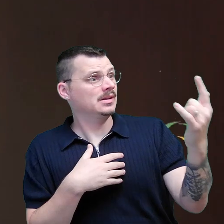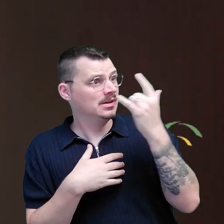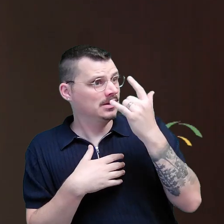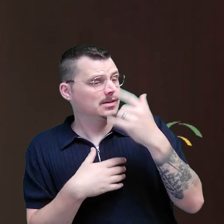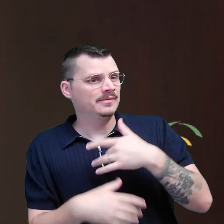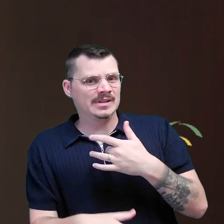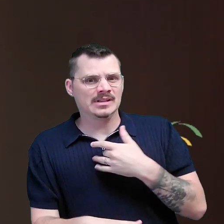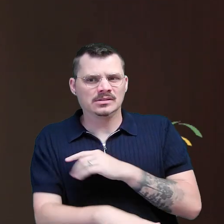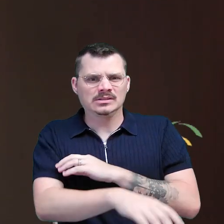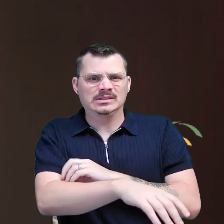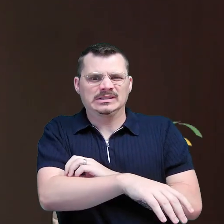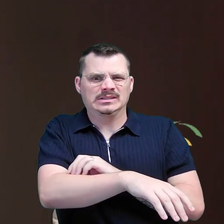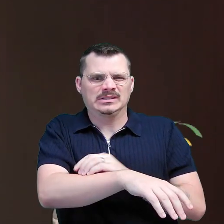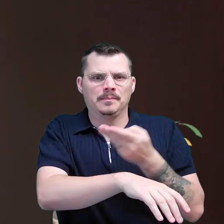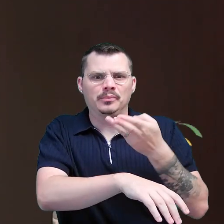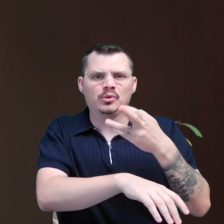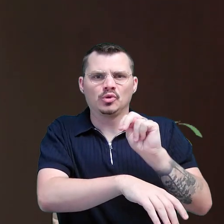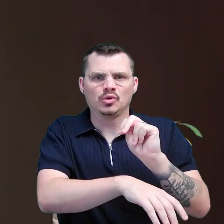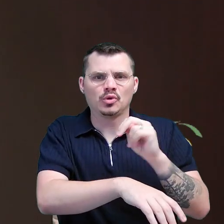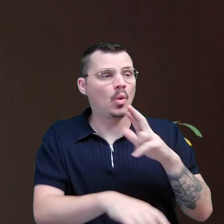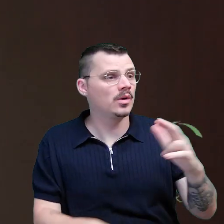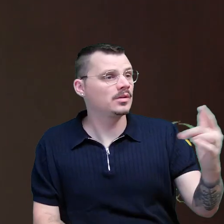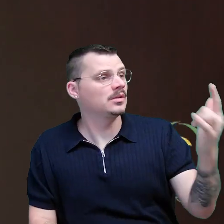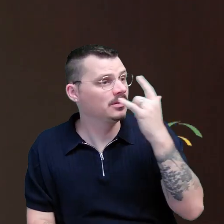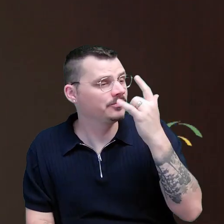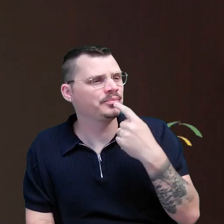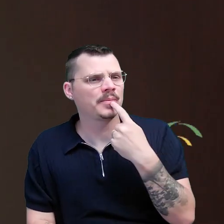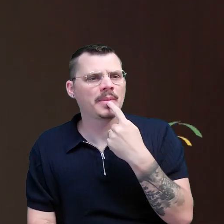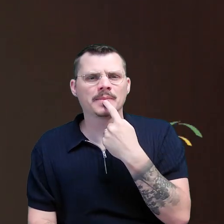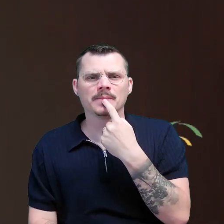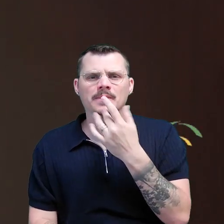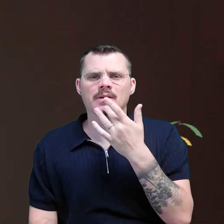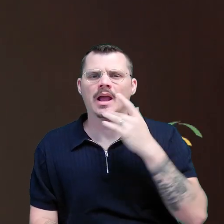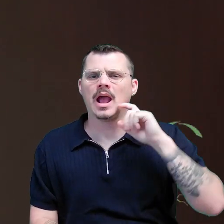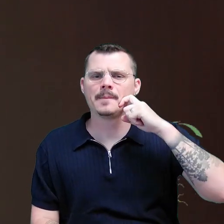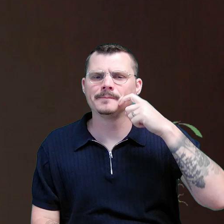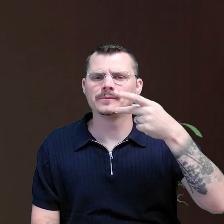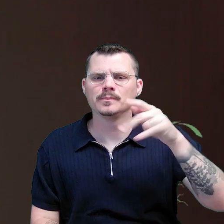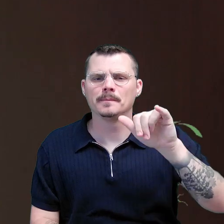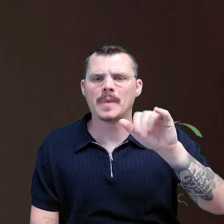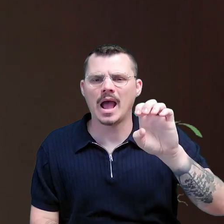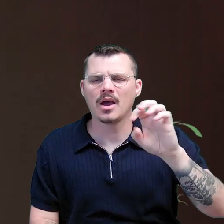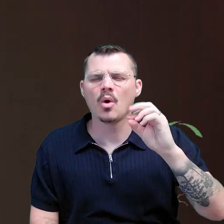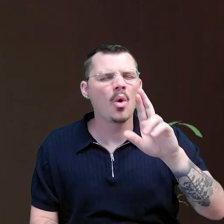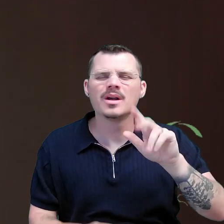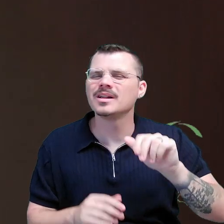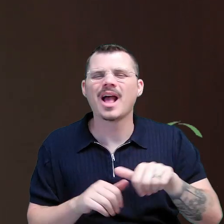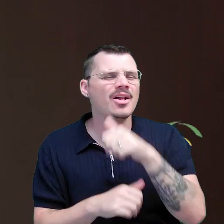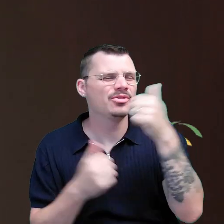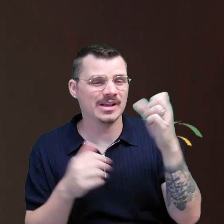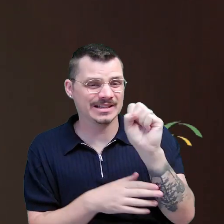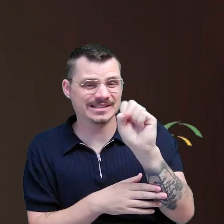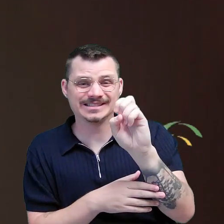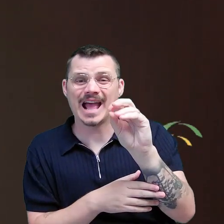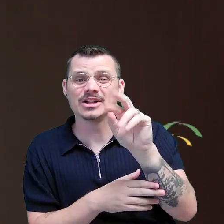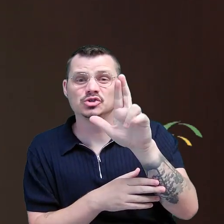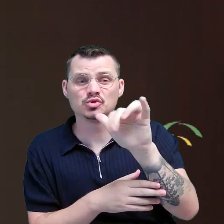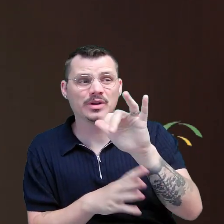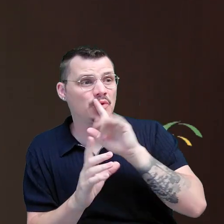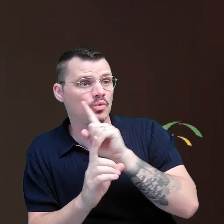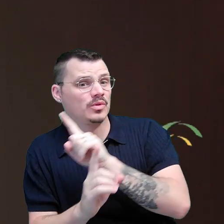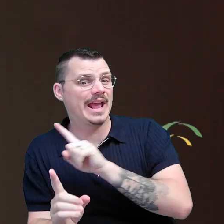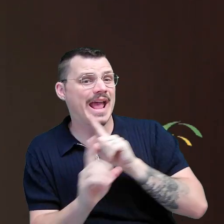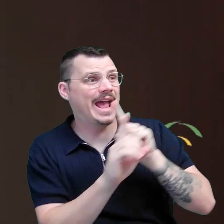is burning, or they're starting to taste apple pie, or some other sensory